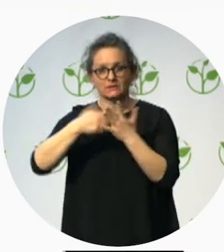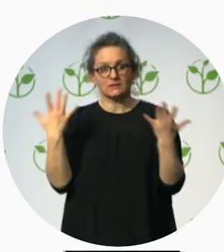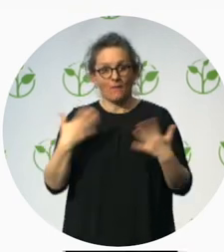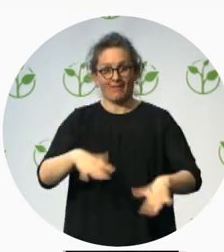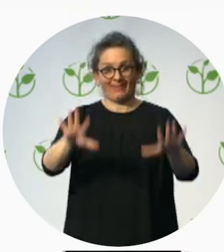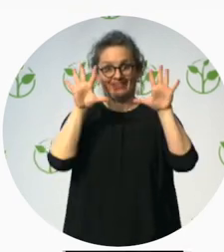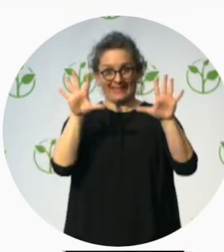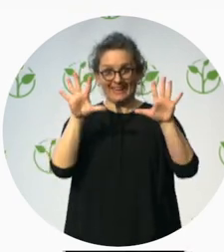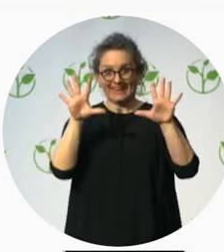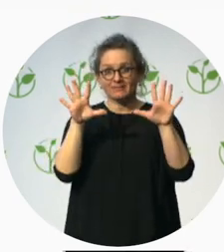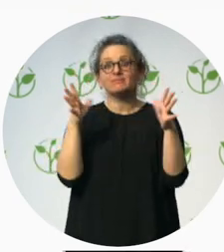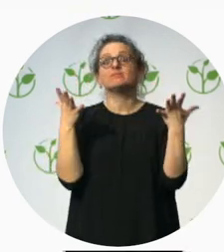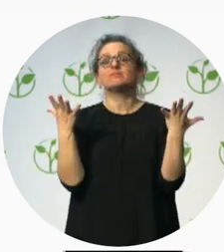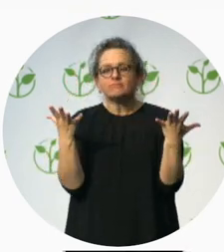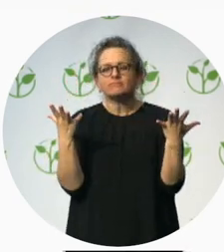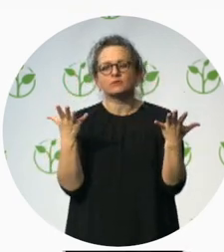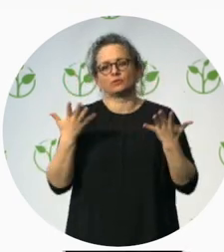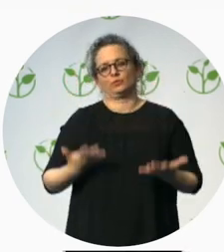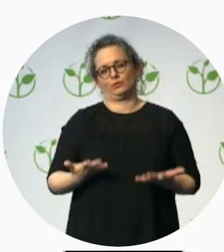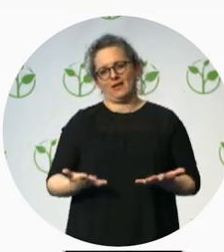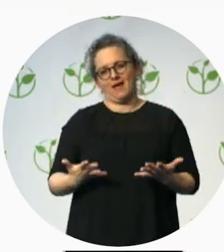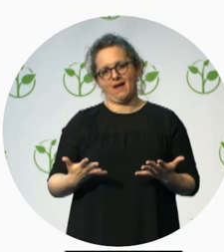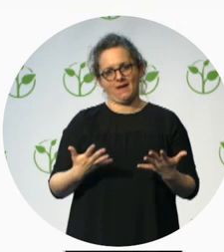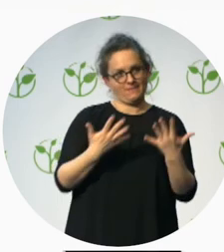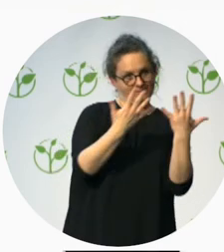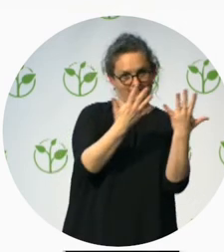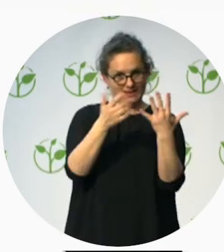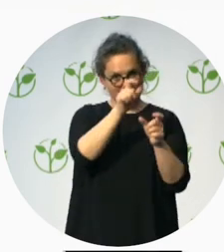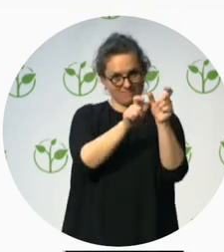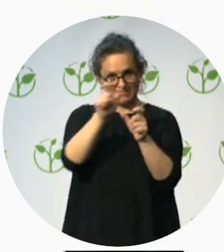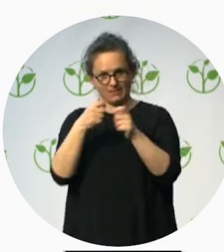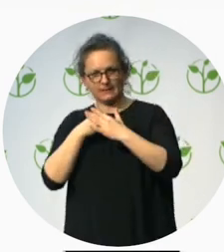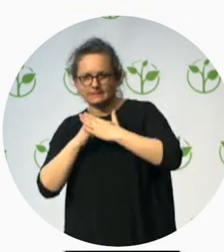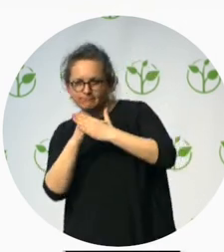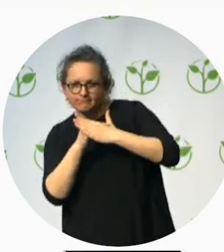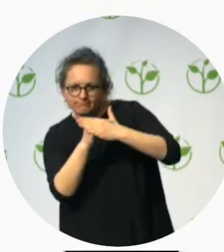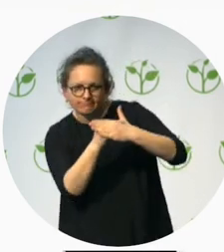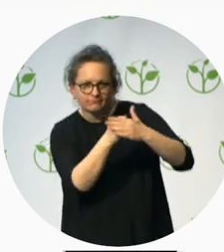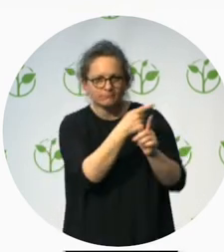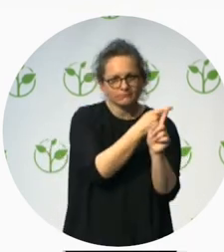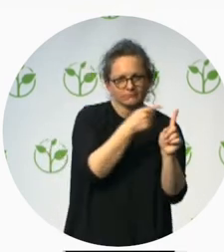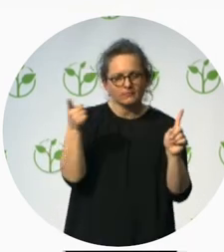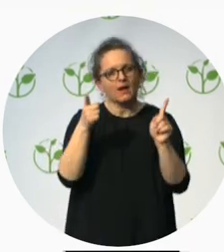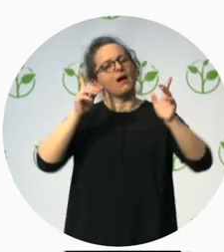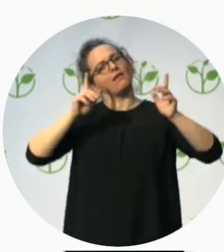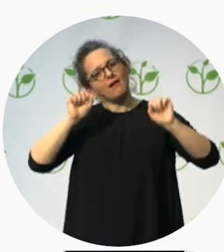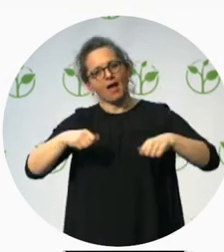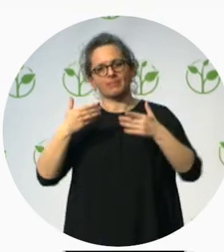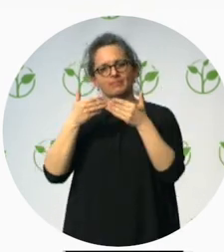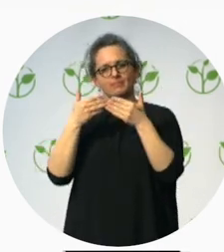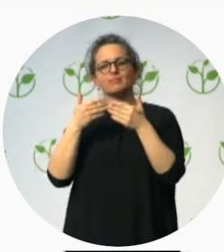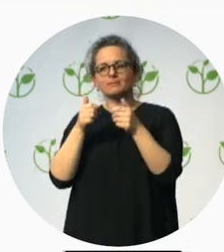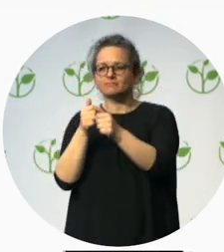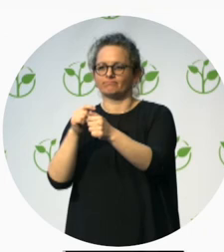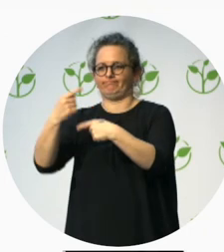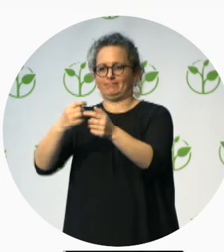supporting these 10 to create a viable and self-sustaining models, and for some, even